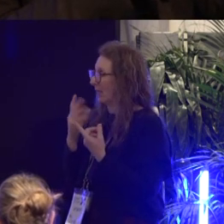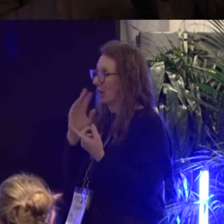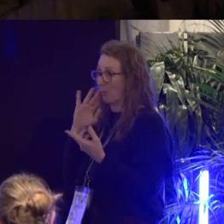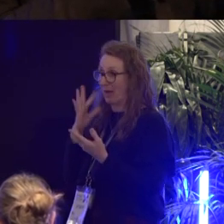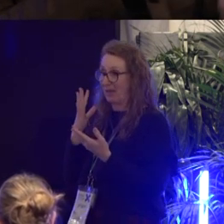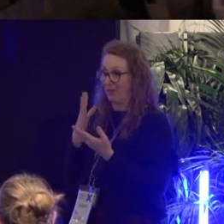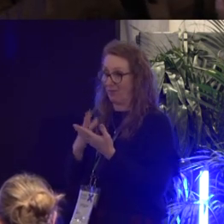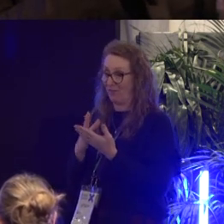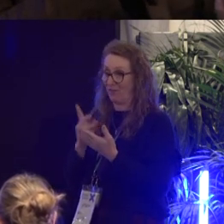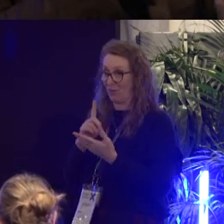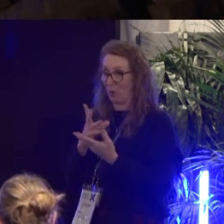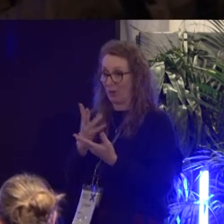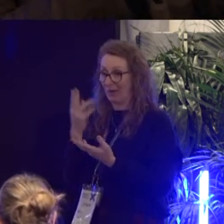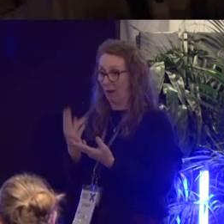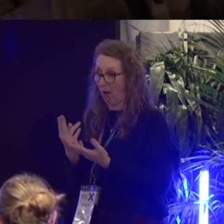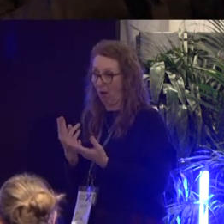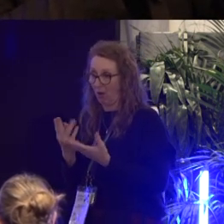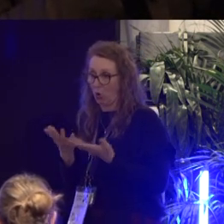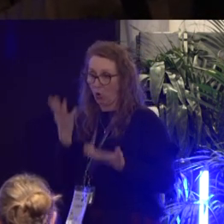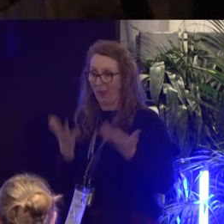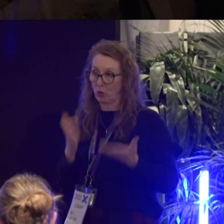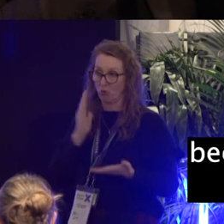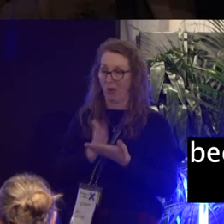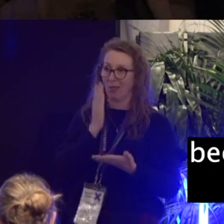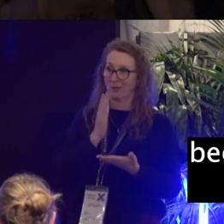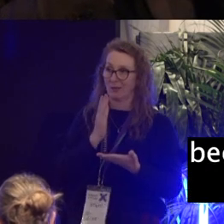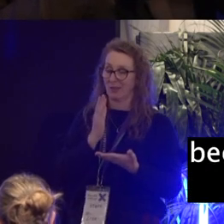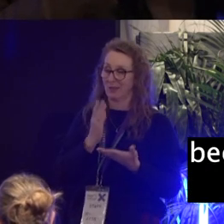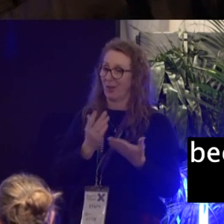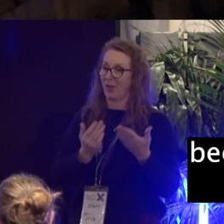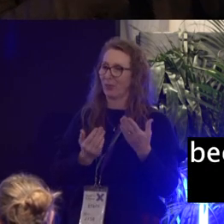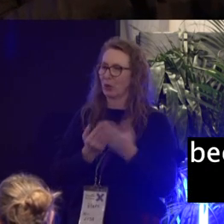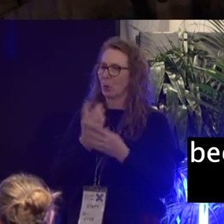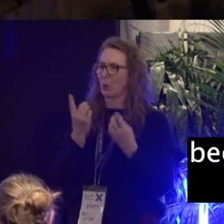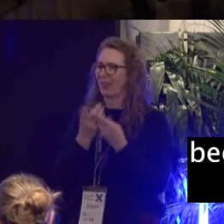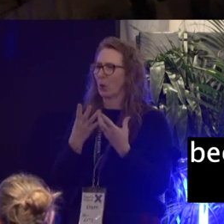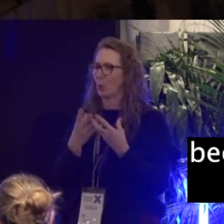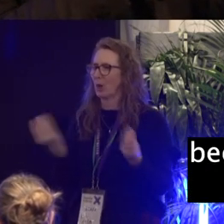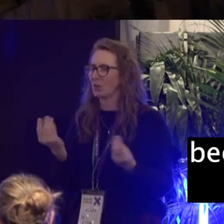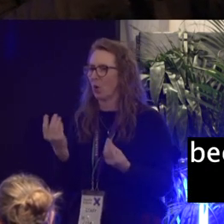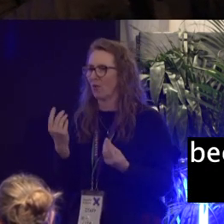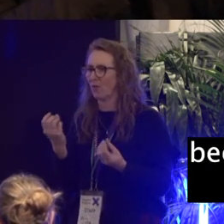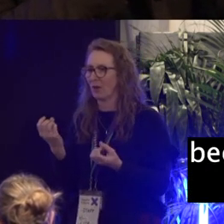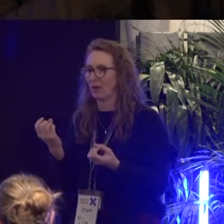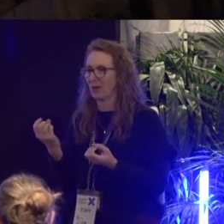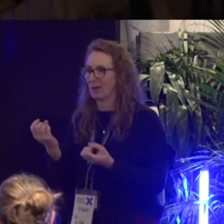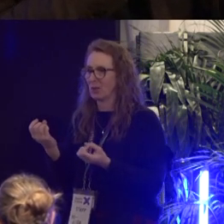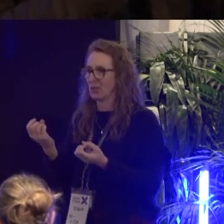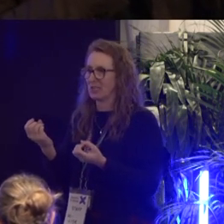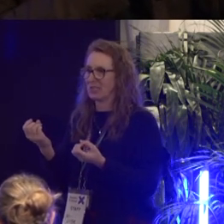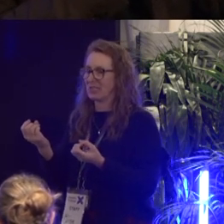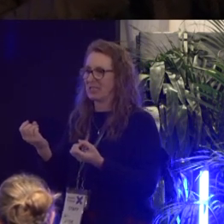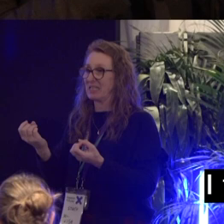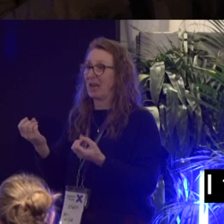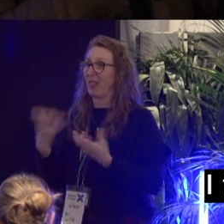get with VR versus the reality, the novelty wears off because it's not delivering on what you think, rather than because the novelty, it's